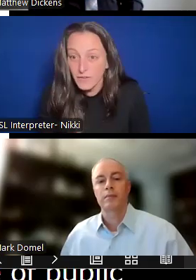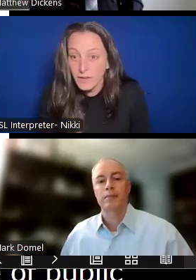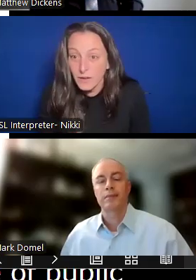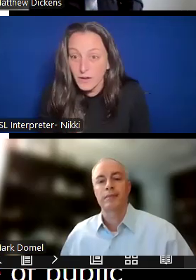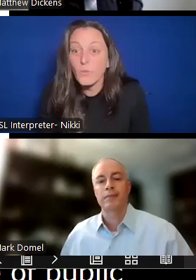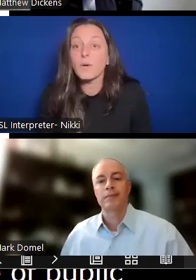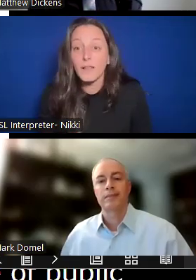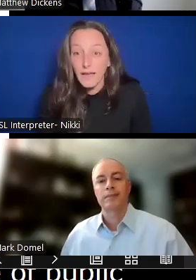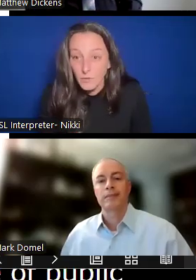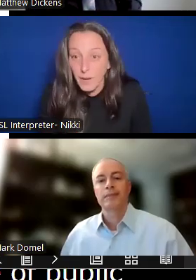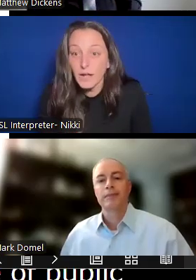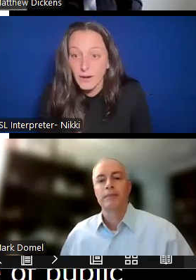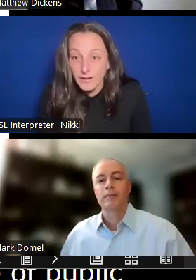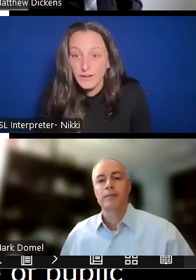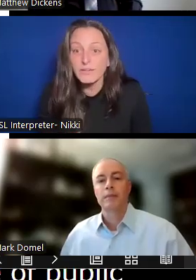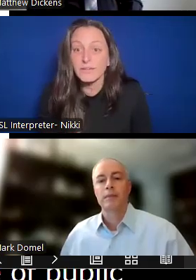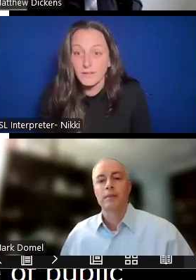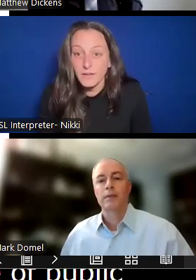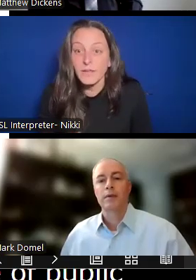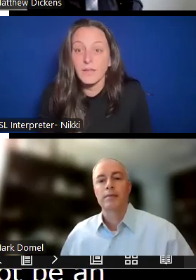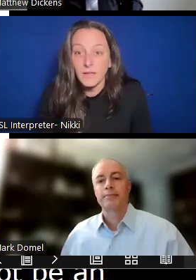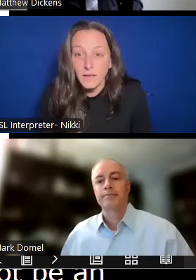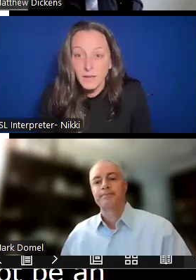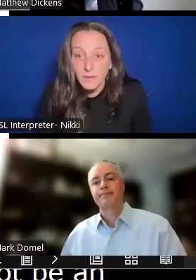have. We will have a moderator,